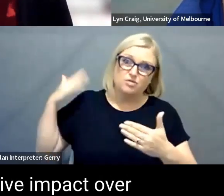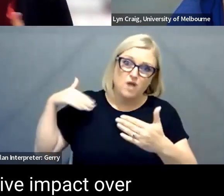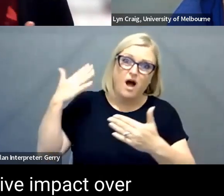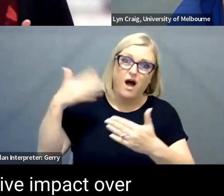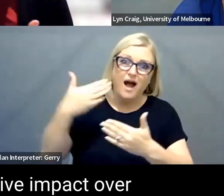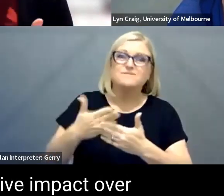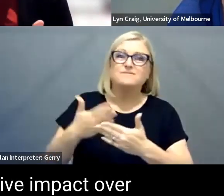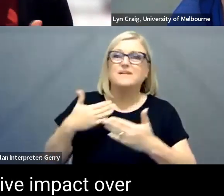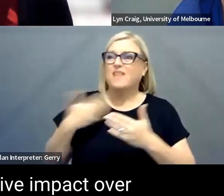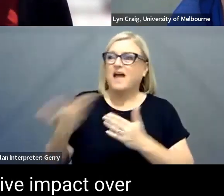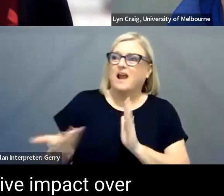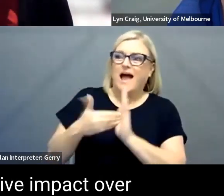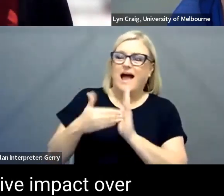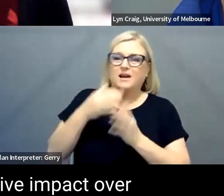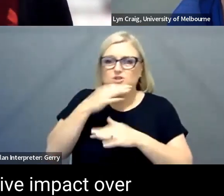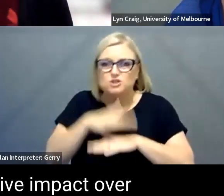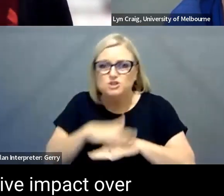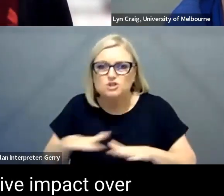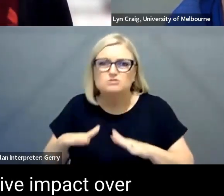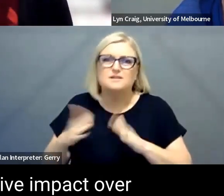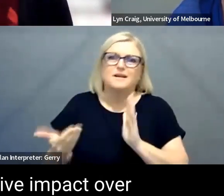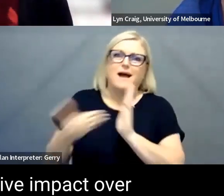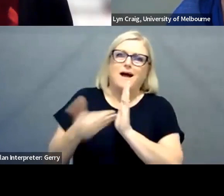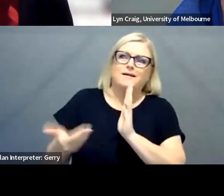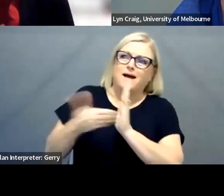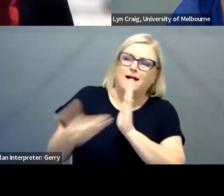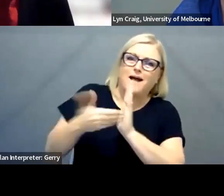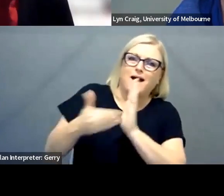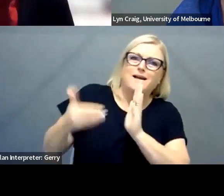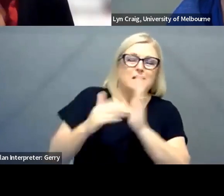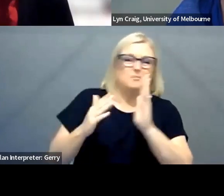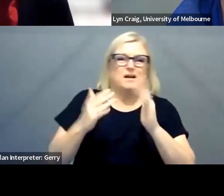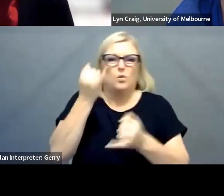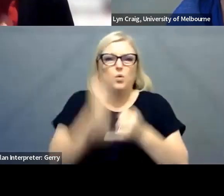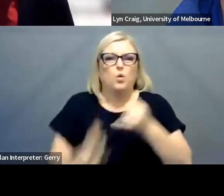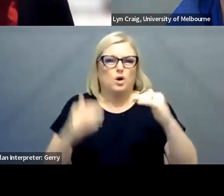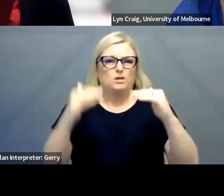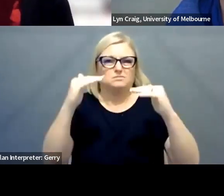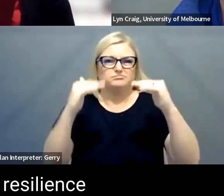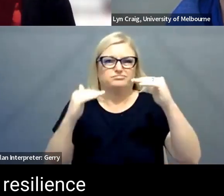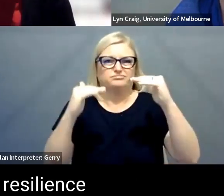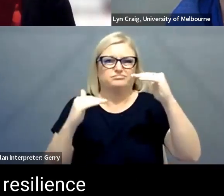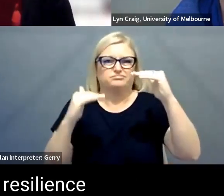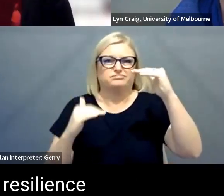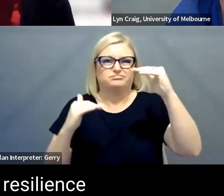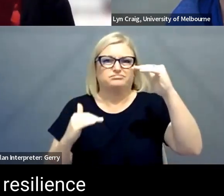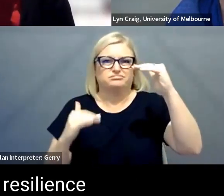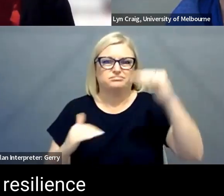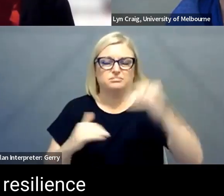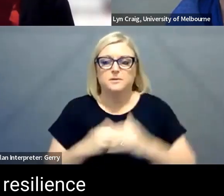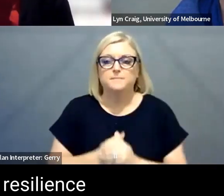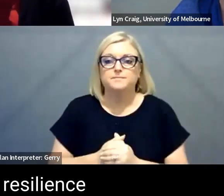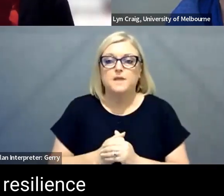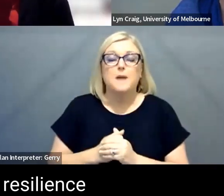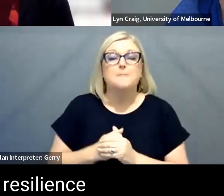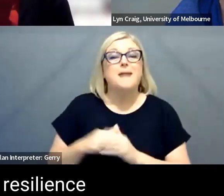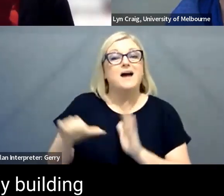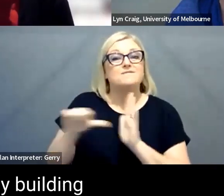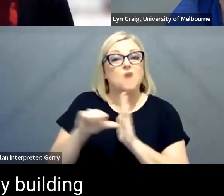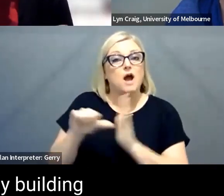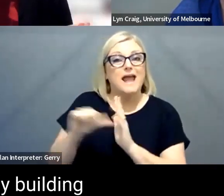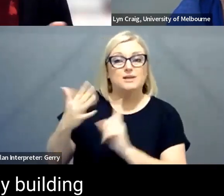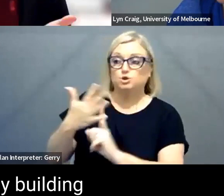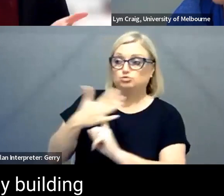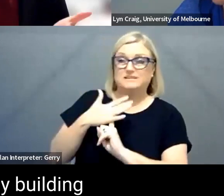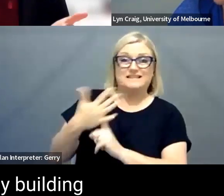arrangements have that cumulative impact over time on financial wellbeing. But I guess looking at something like financial resilience in particular,